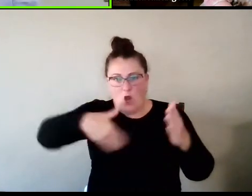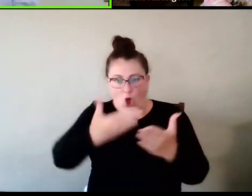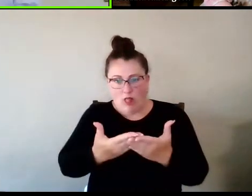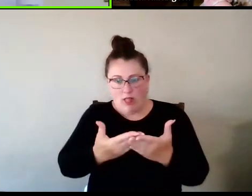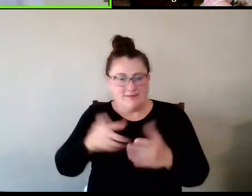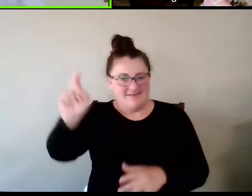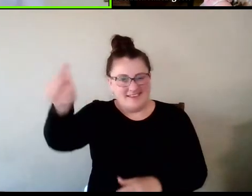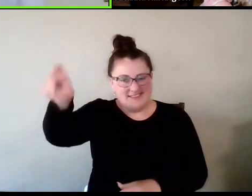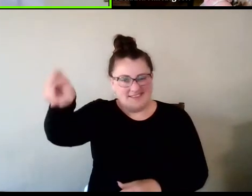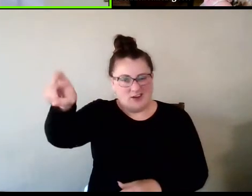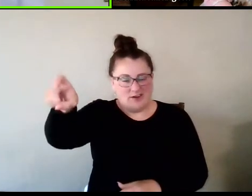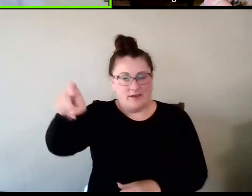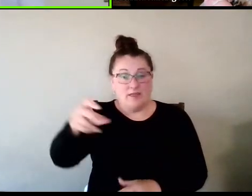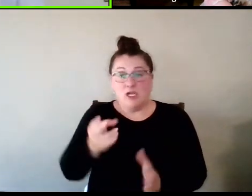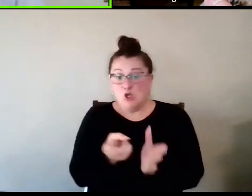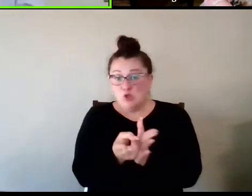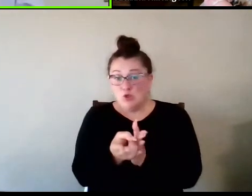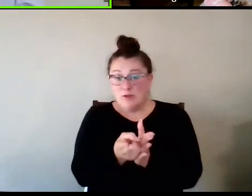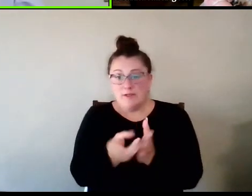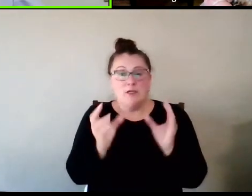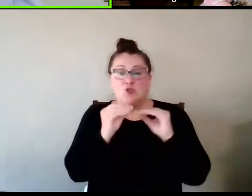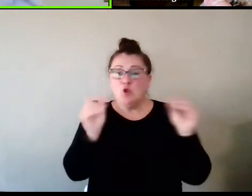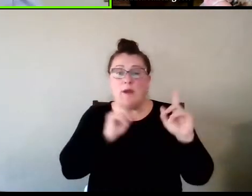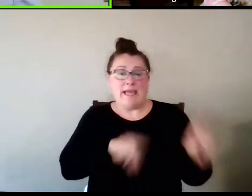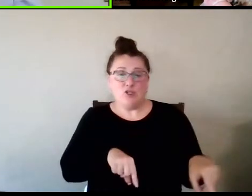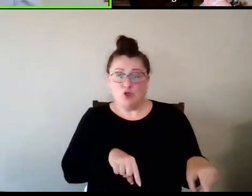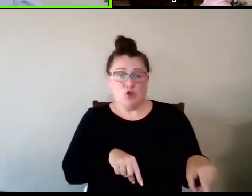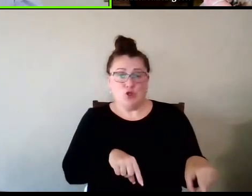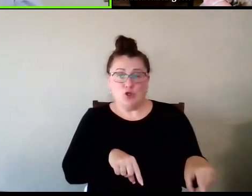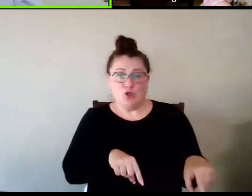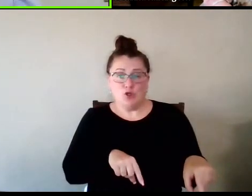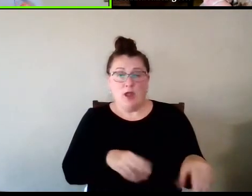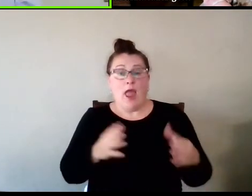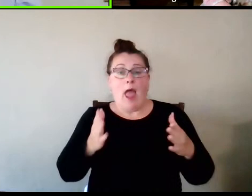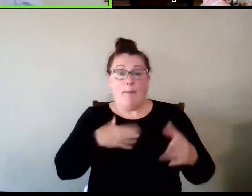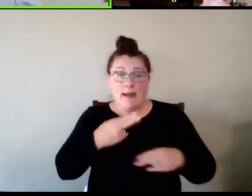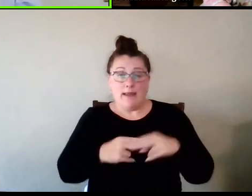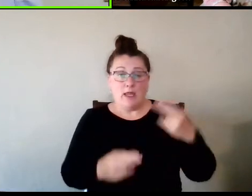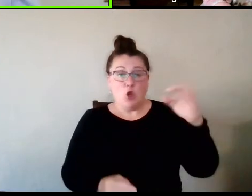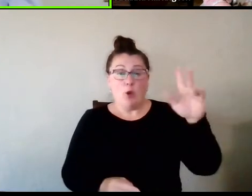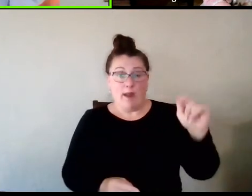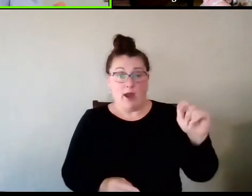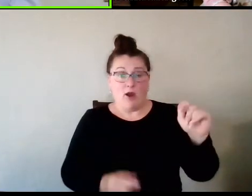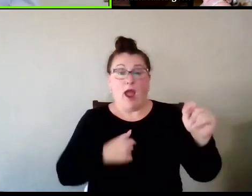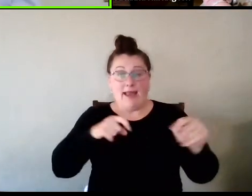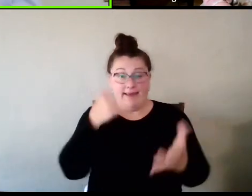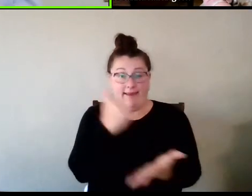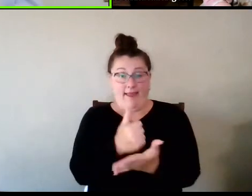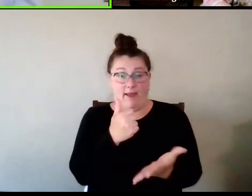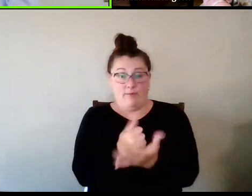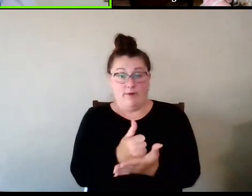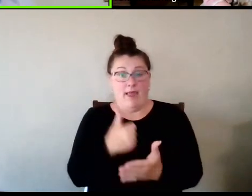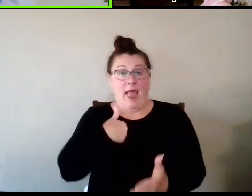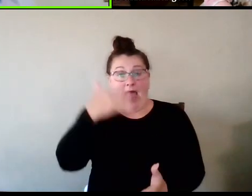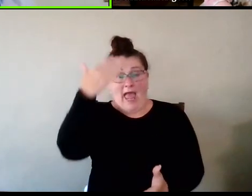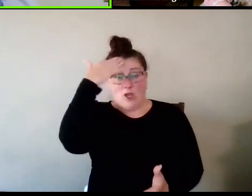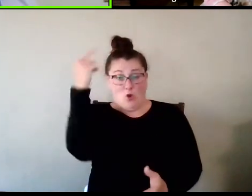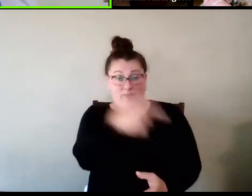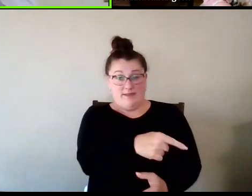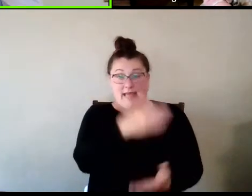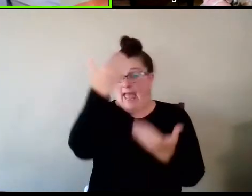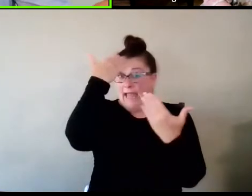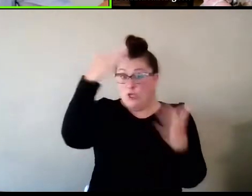because the truth is we don't have the answer. And we have to be able to say, my name is Hubert. I need help. This is what I know. This is what I don't